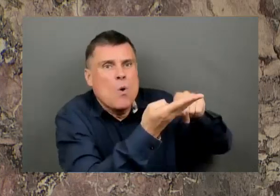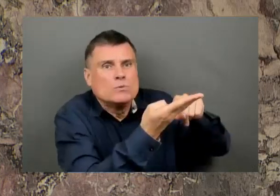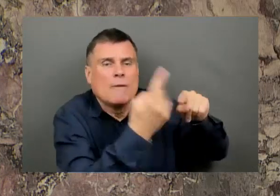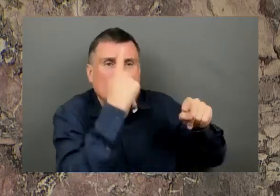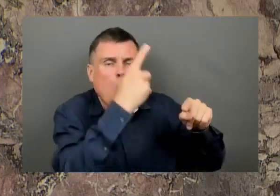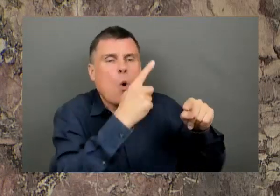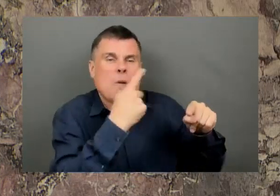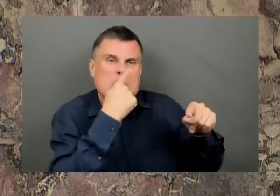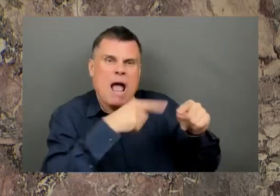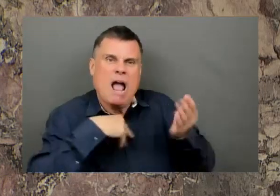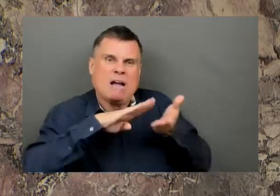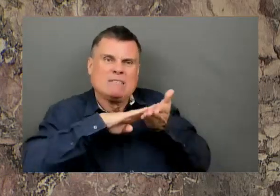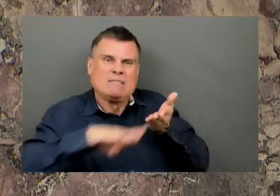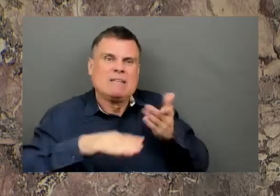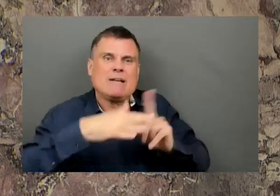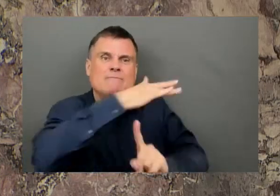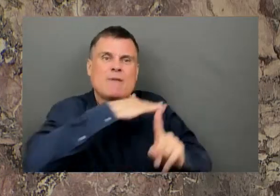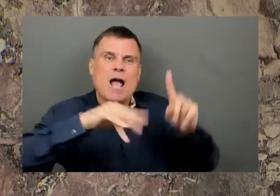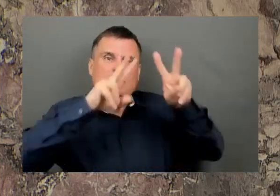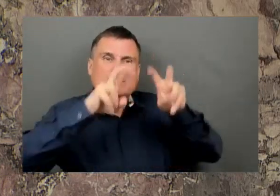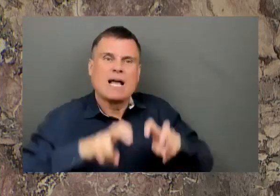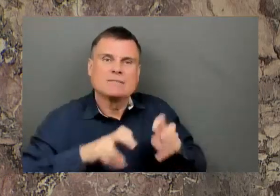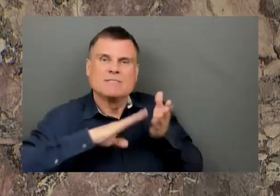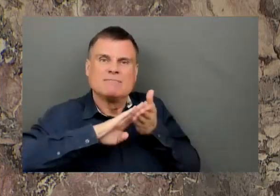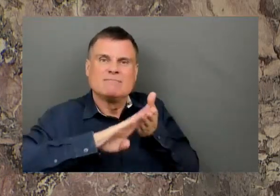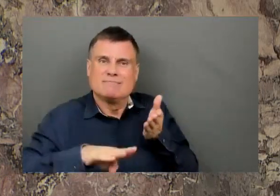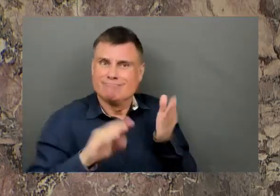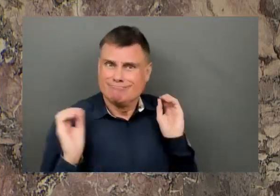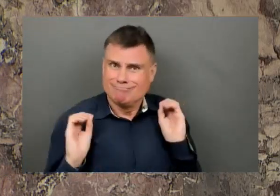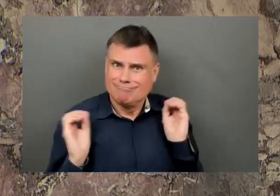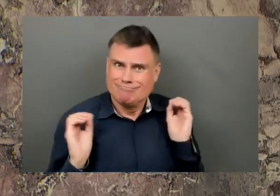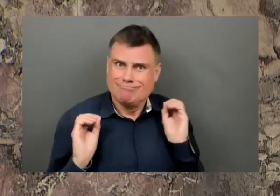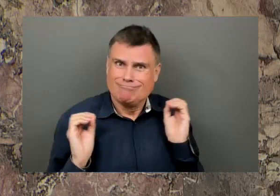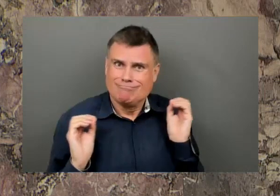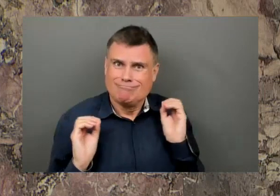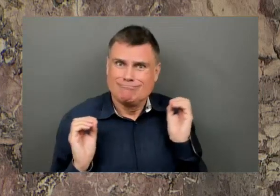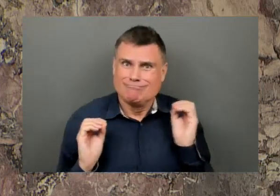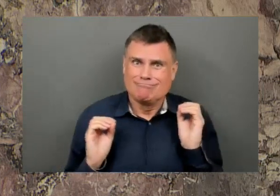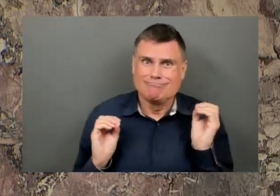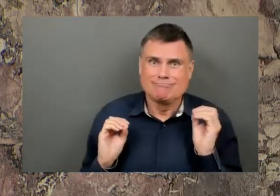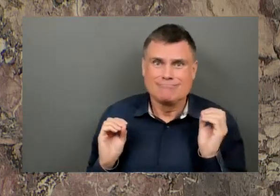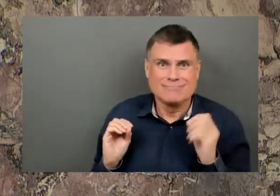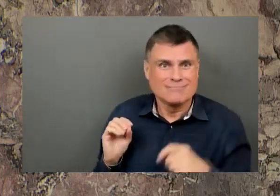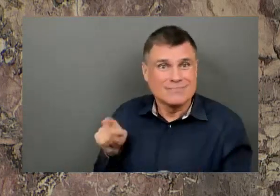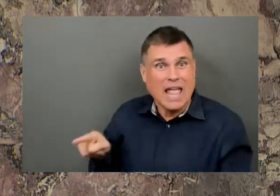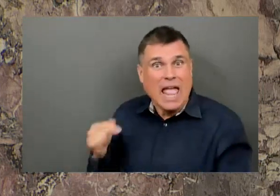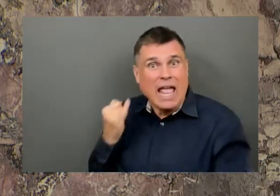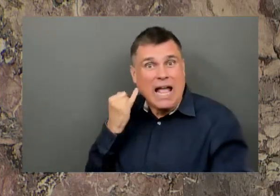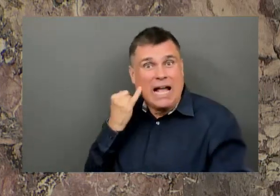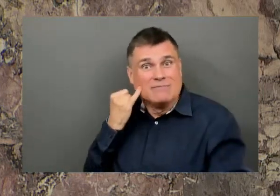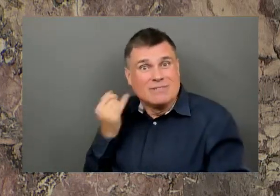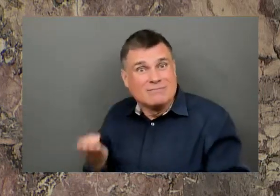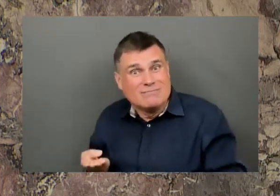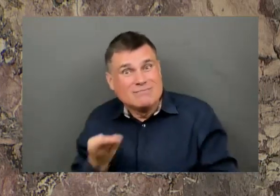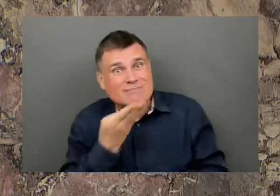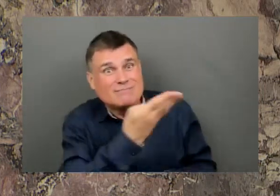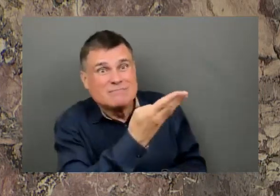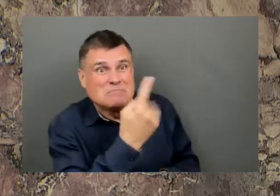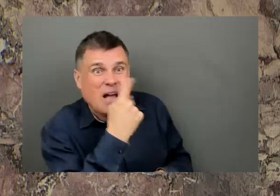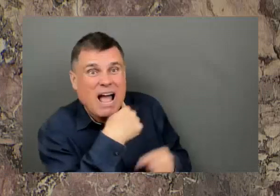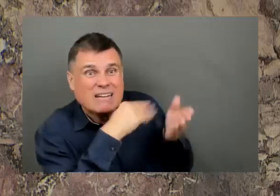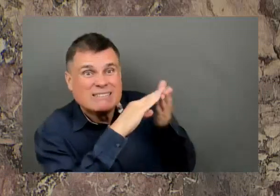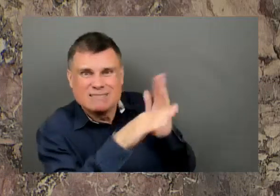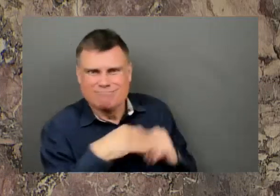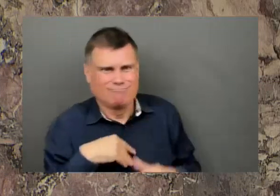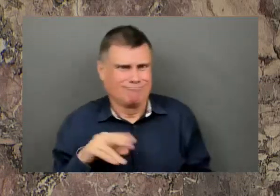come forward, it will be required to be considered under the Act. It will be considered